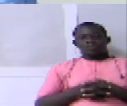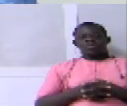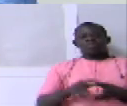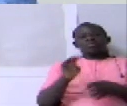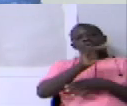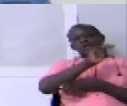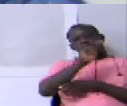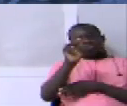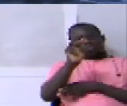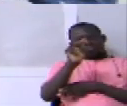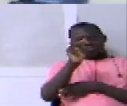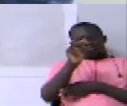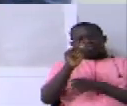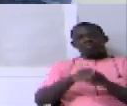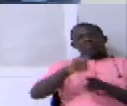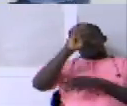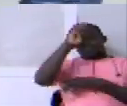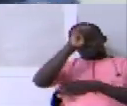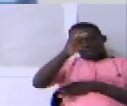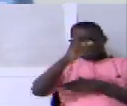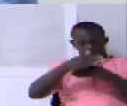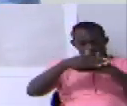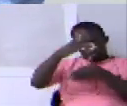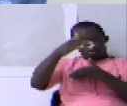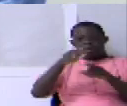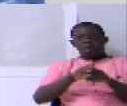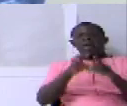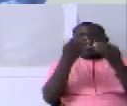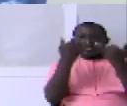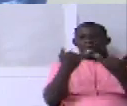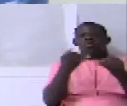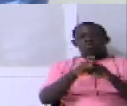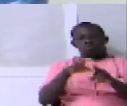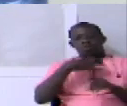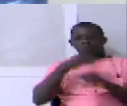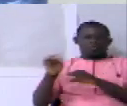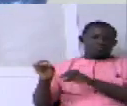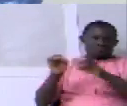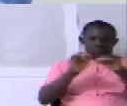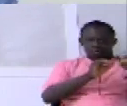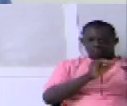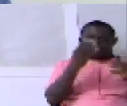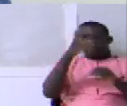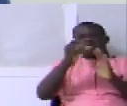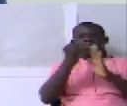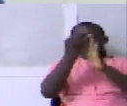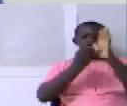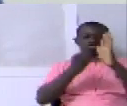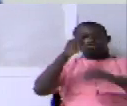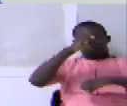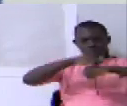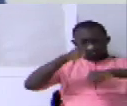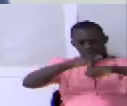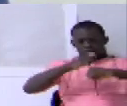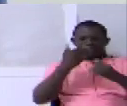No. Thank you very much. So now let's move away from the issues of torture.